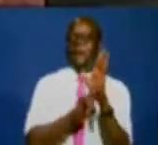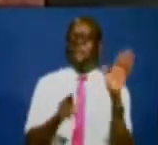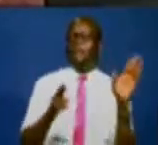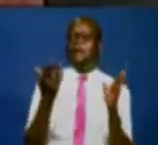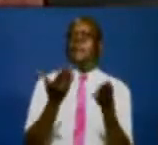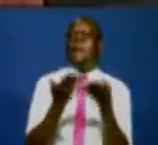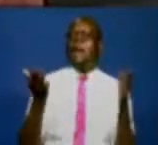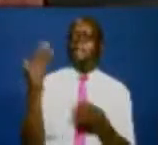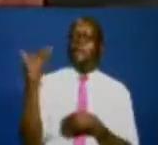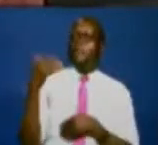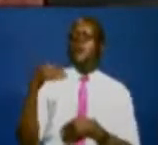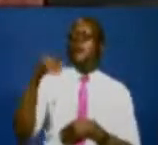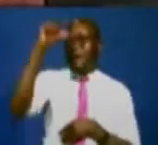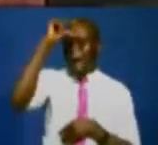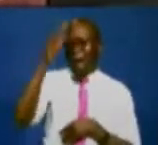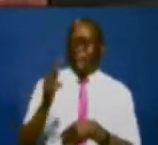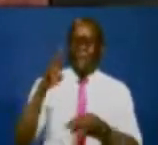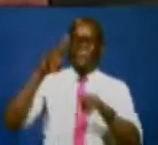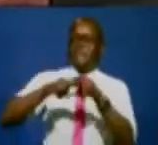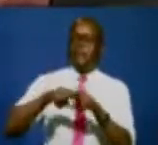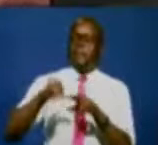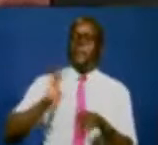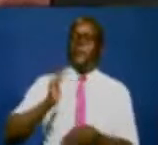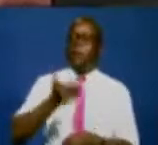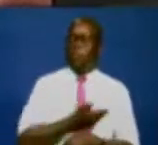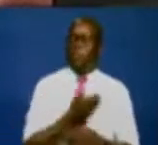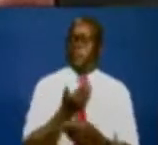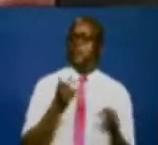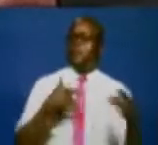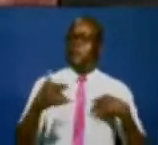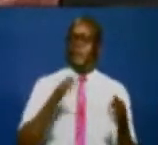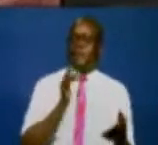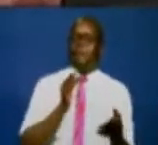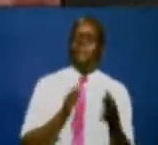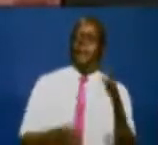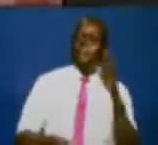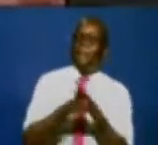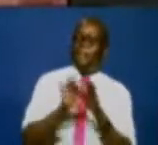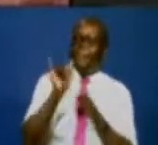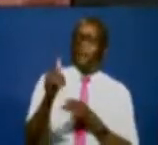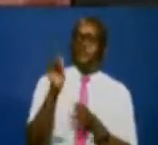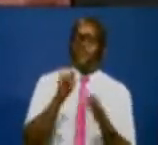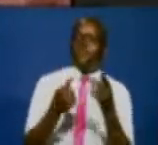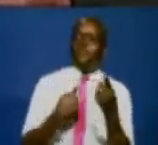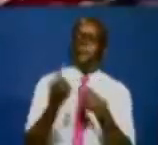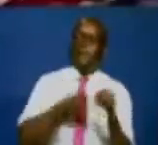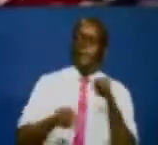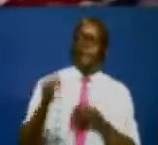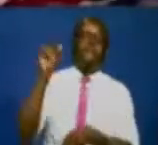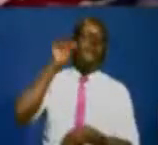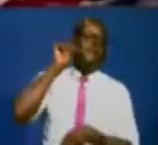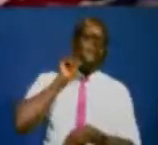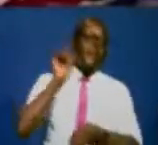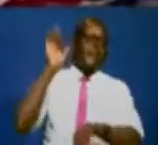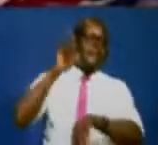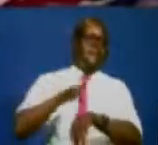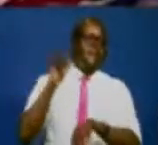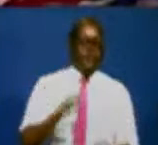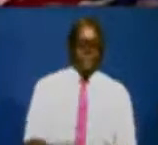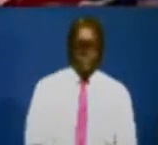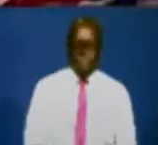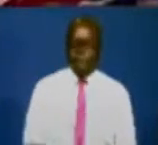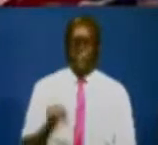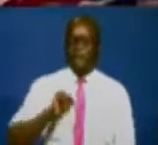governor sitting in any committee with regards to the impeachment. That is what we are talking about, gender sensitivity.